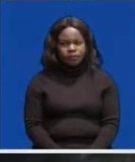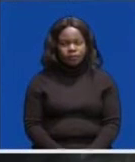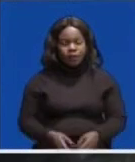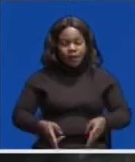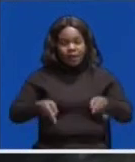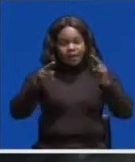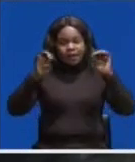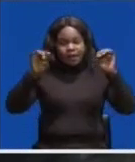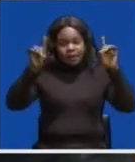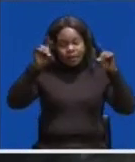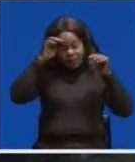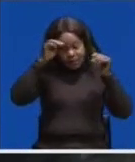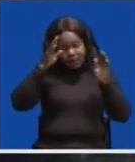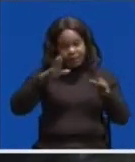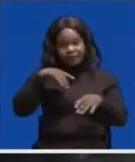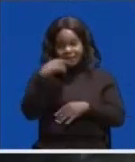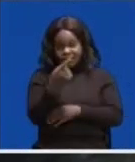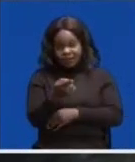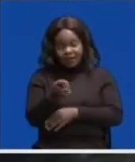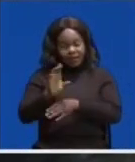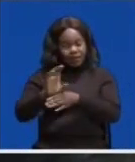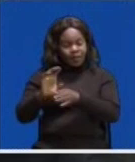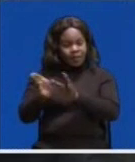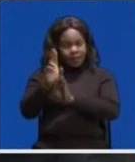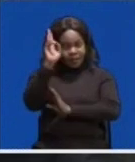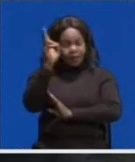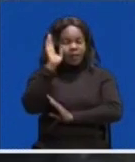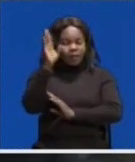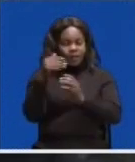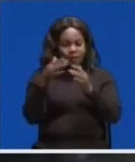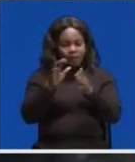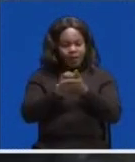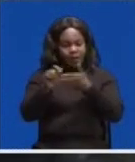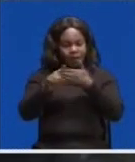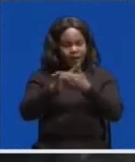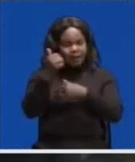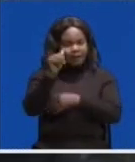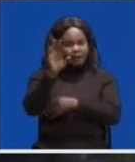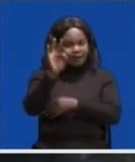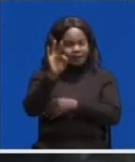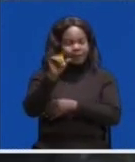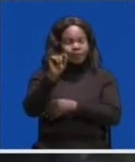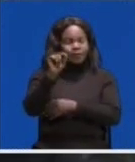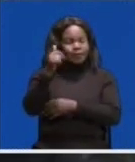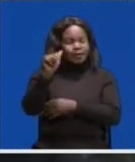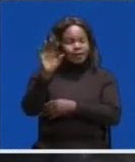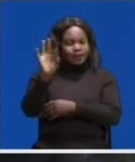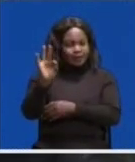Higher Education Minister Brian Mushimba says the Copperbelt University will reopen on August 19,